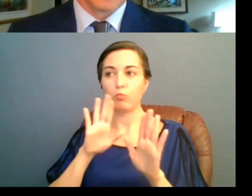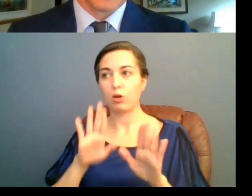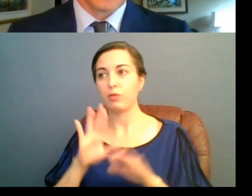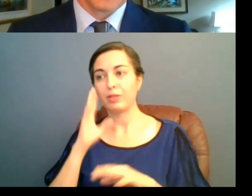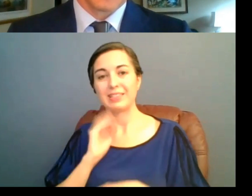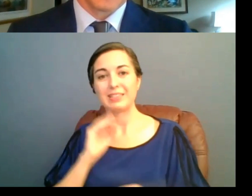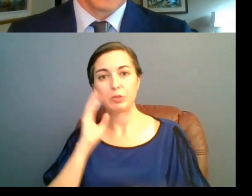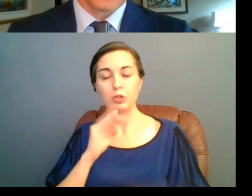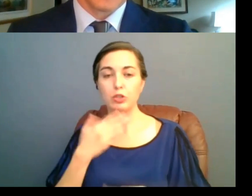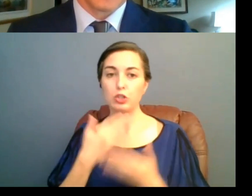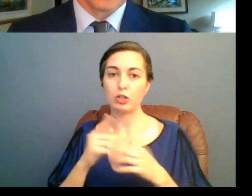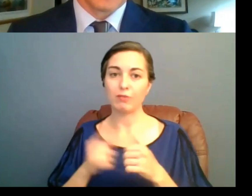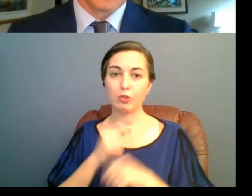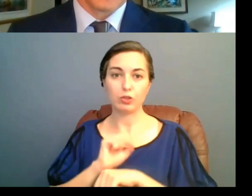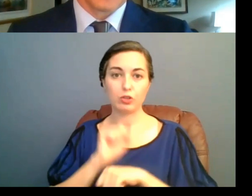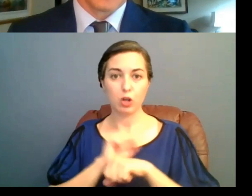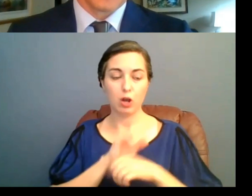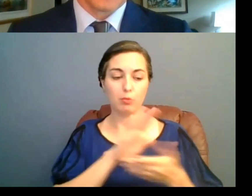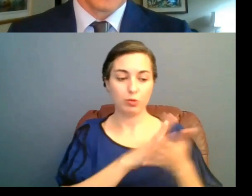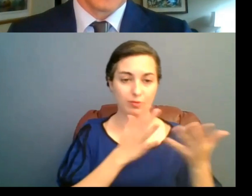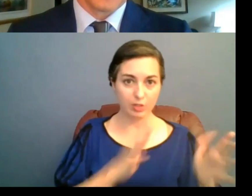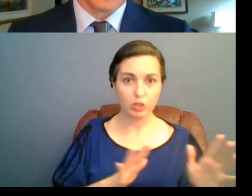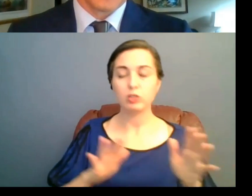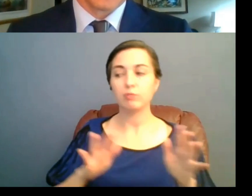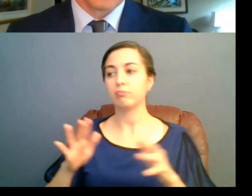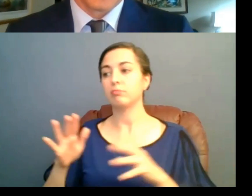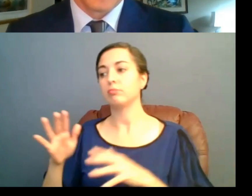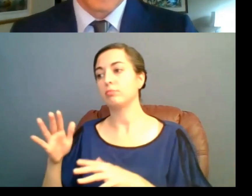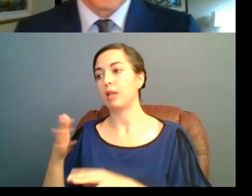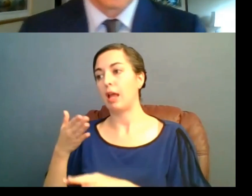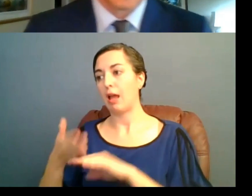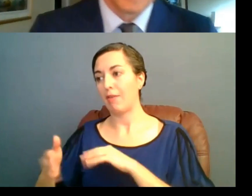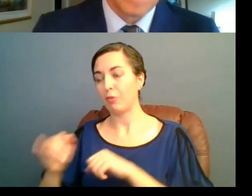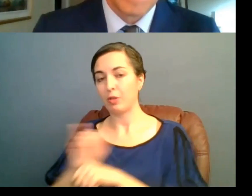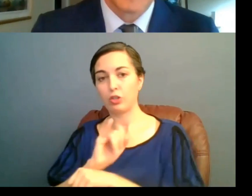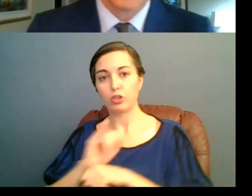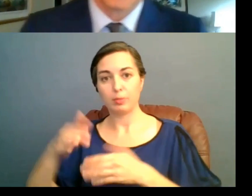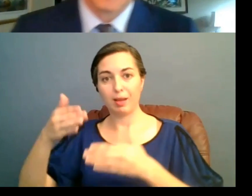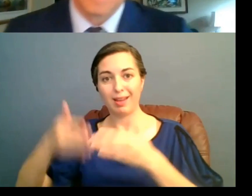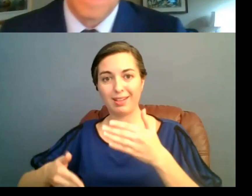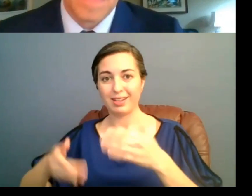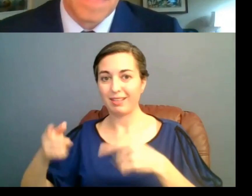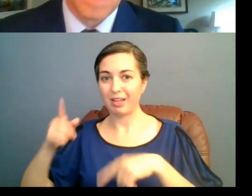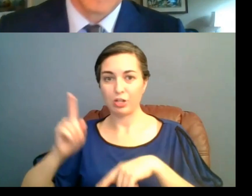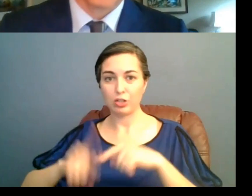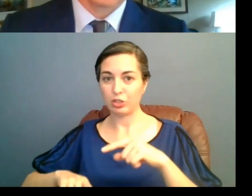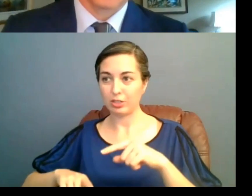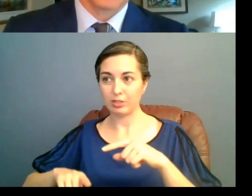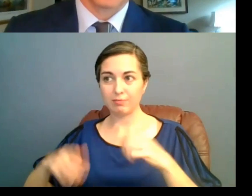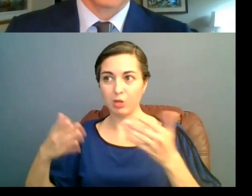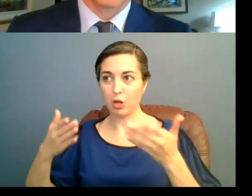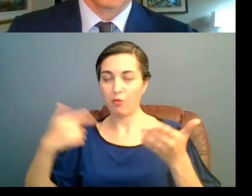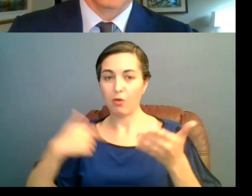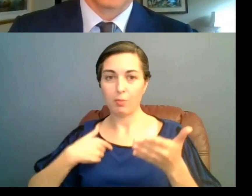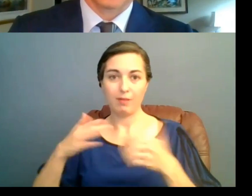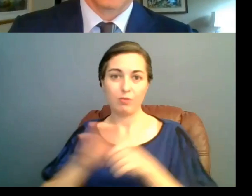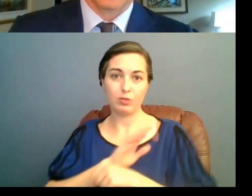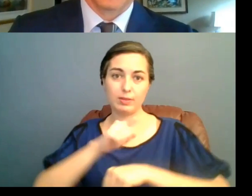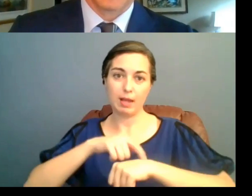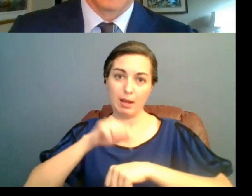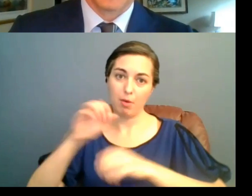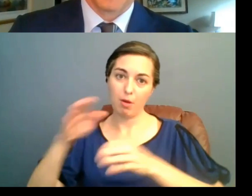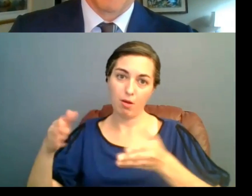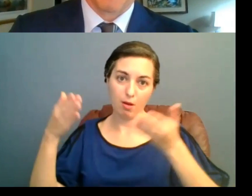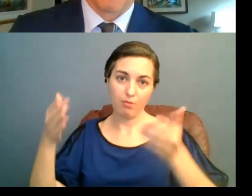a school. After that, my internship ended. They weren't able to, for budget reasons, give me a full-time